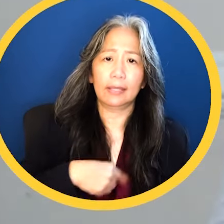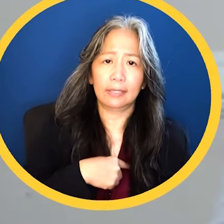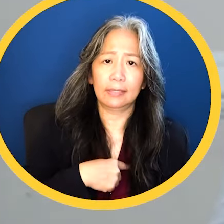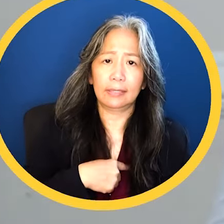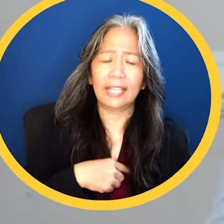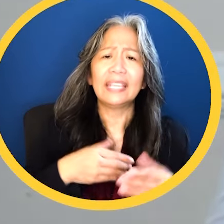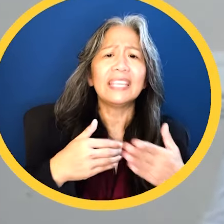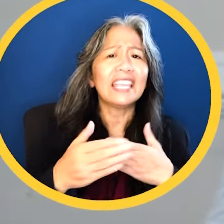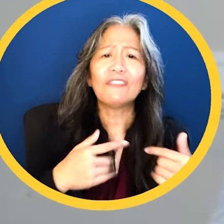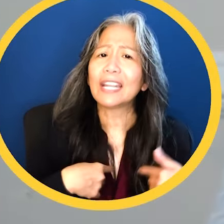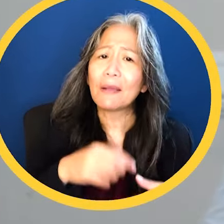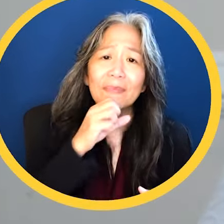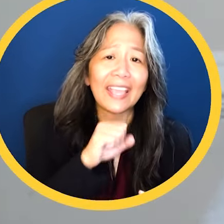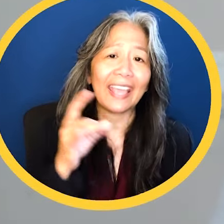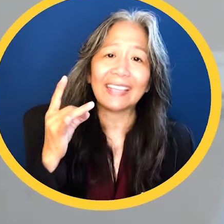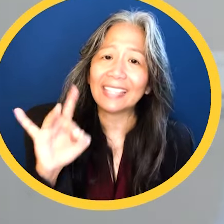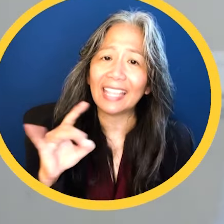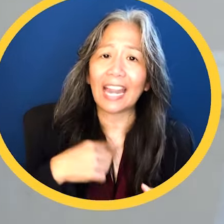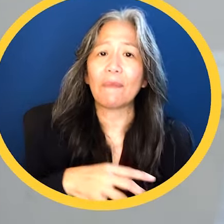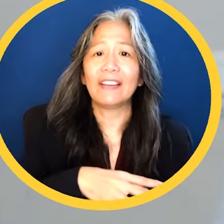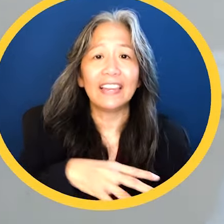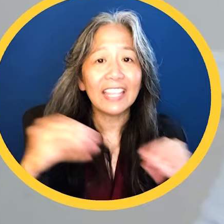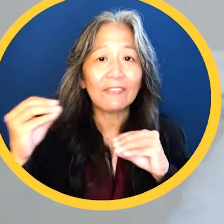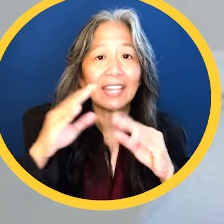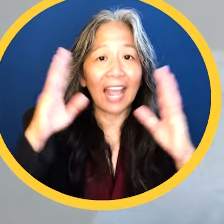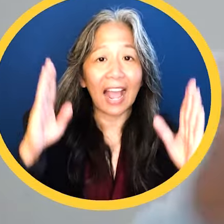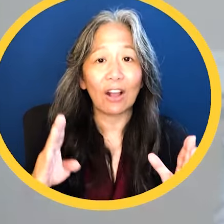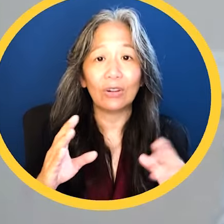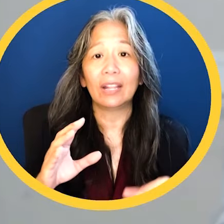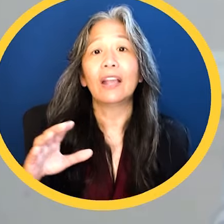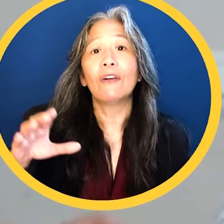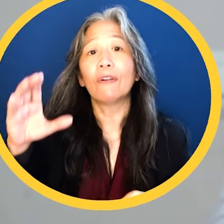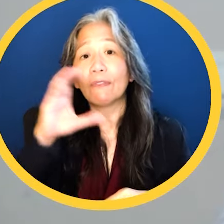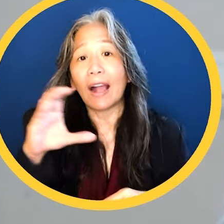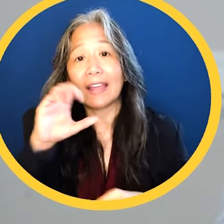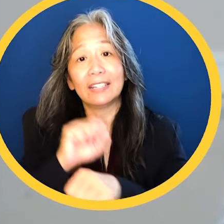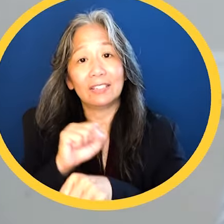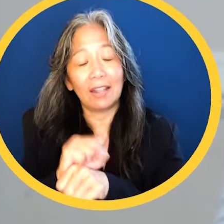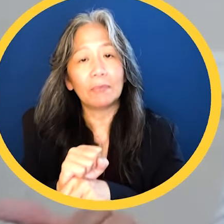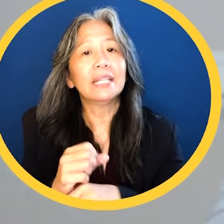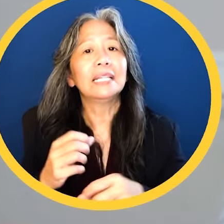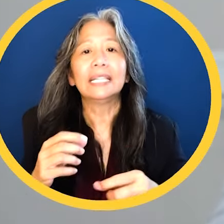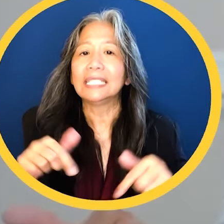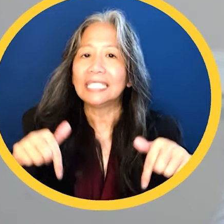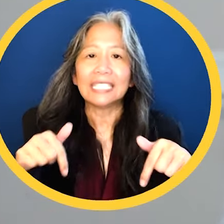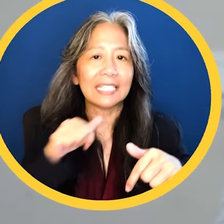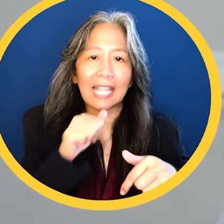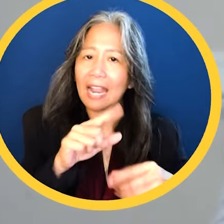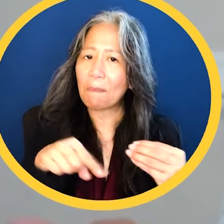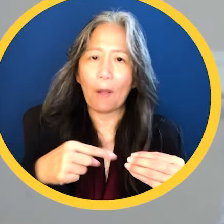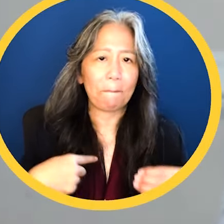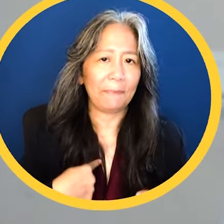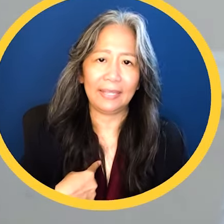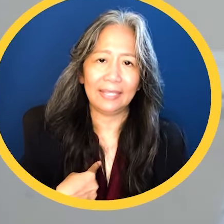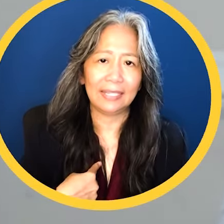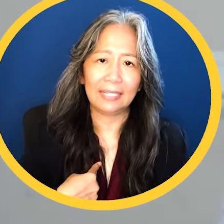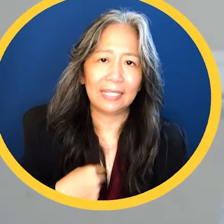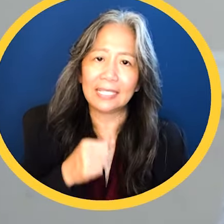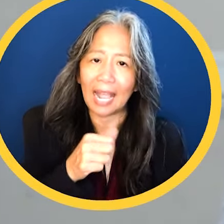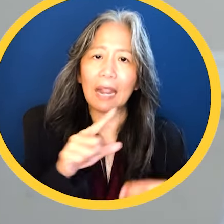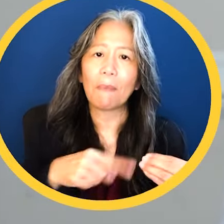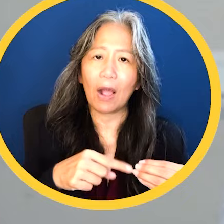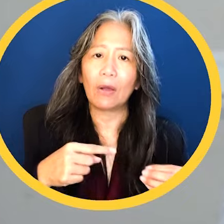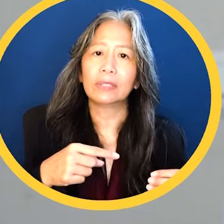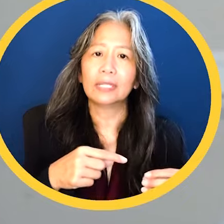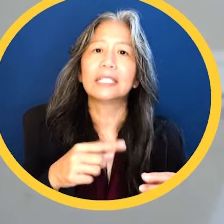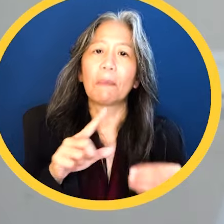us to where, even if I'm 18 and I'm leaving the house to go get a job, this still is not about me.